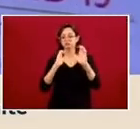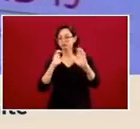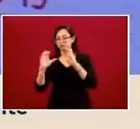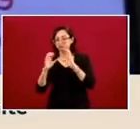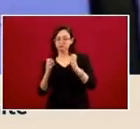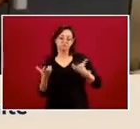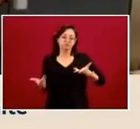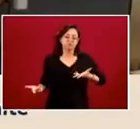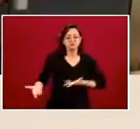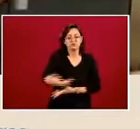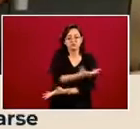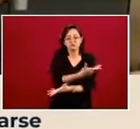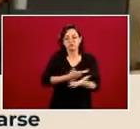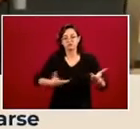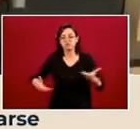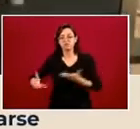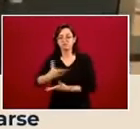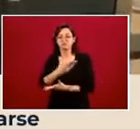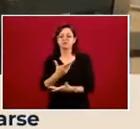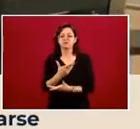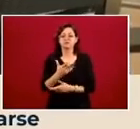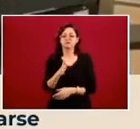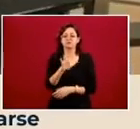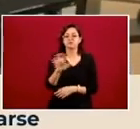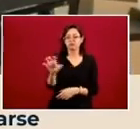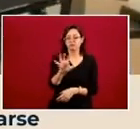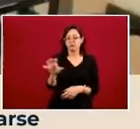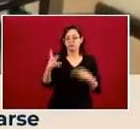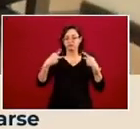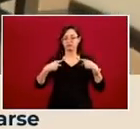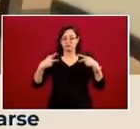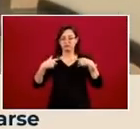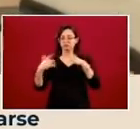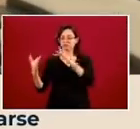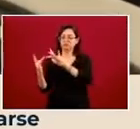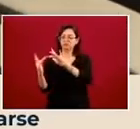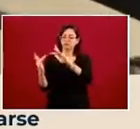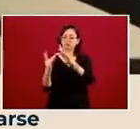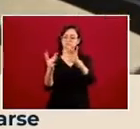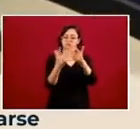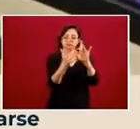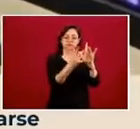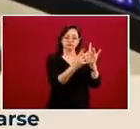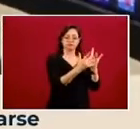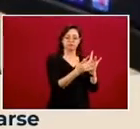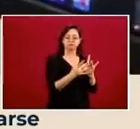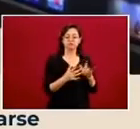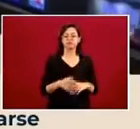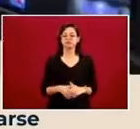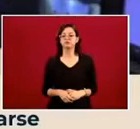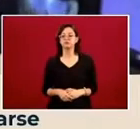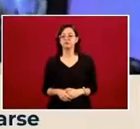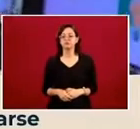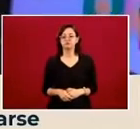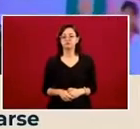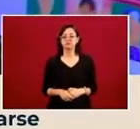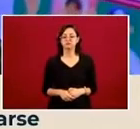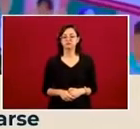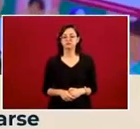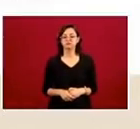real-time interaction and then create a learning community for the better treatment of this epidemic.